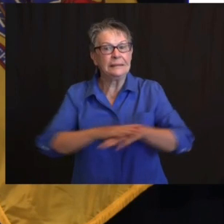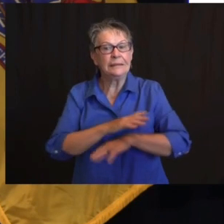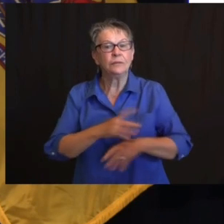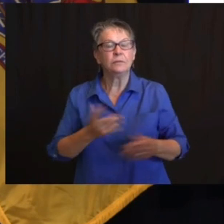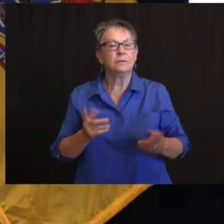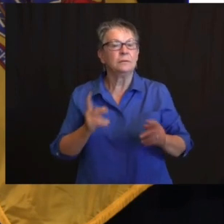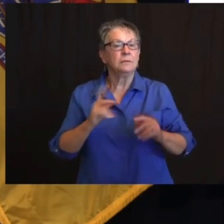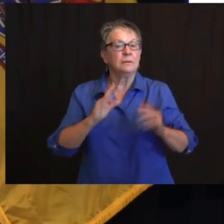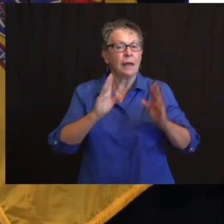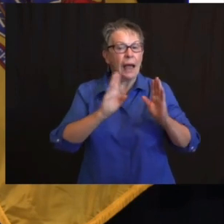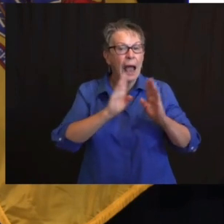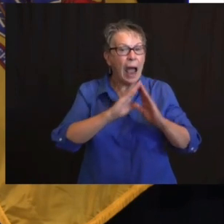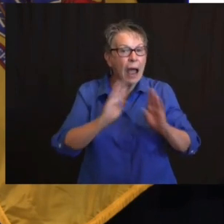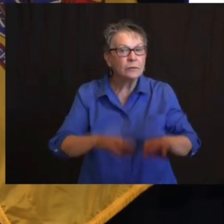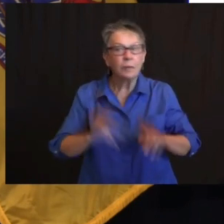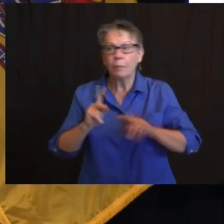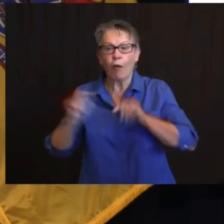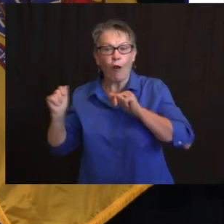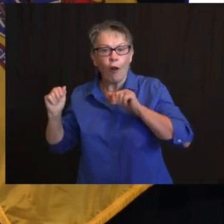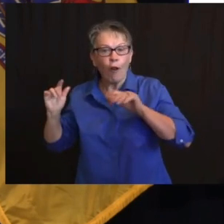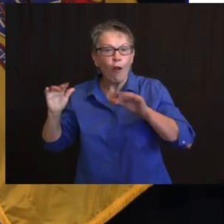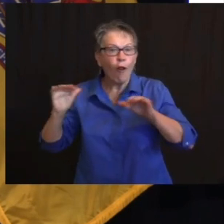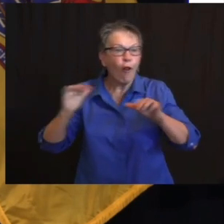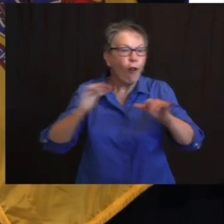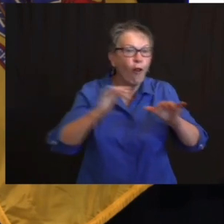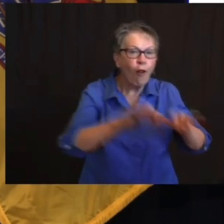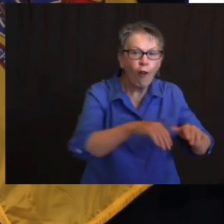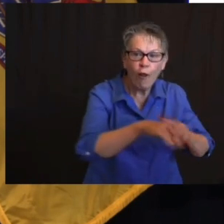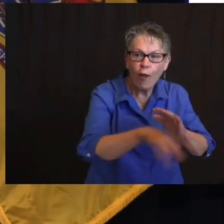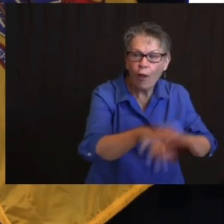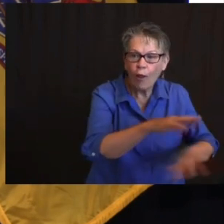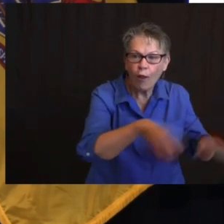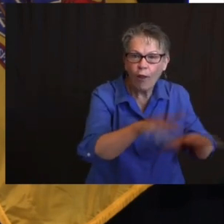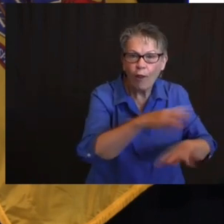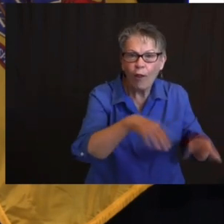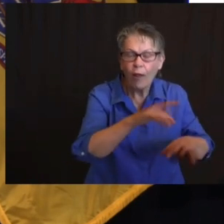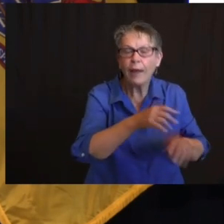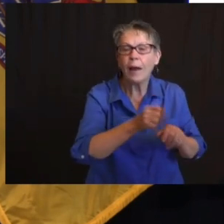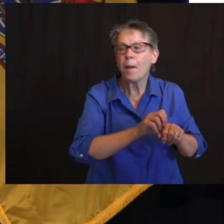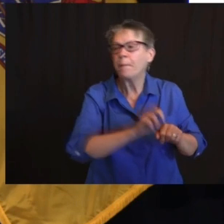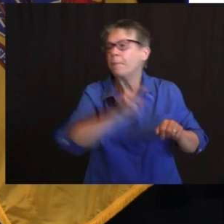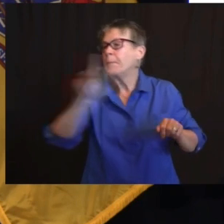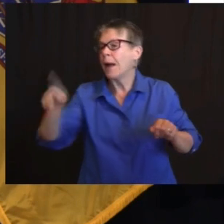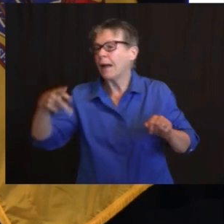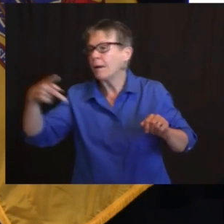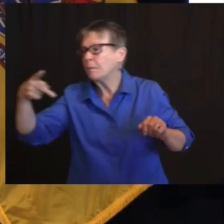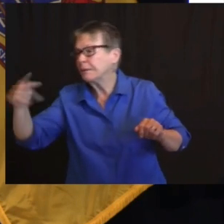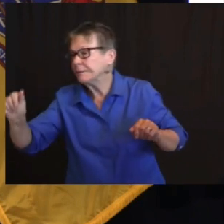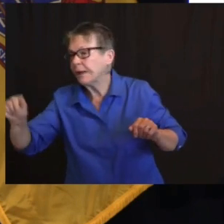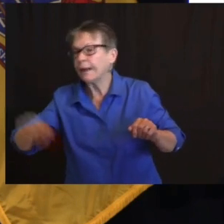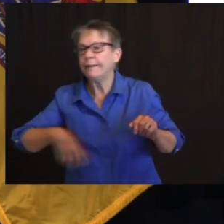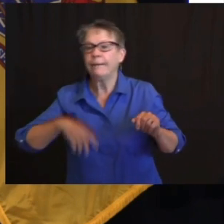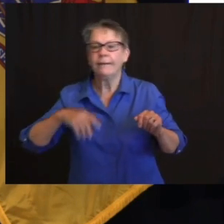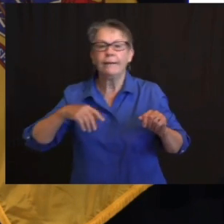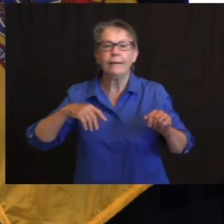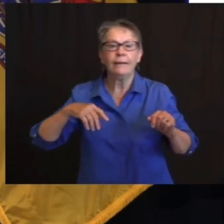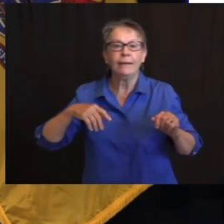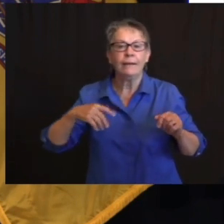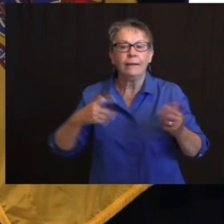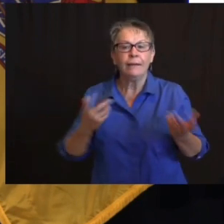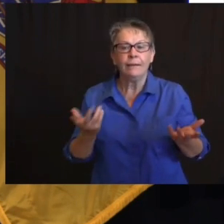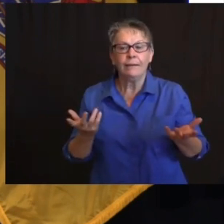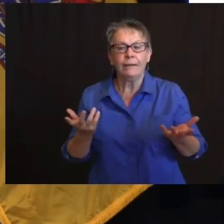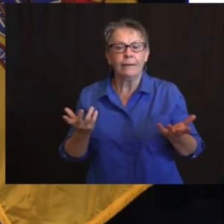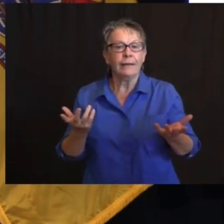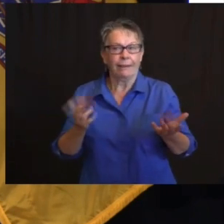Pennsylvania. So this is something clearly we're watching very, very closely. But again, trends matter, unless Ed or Judy